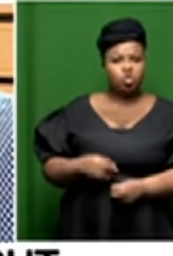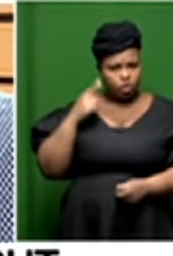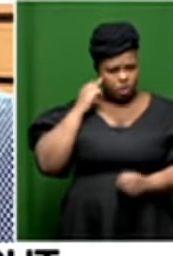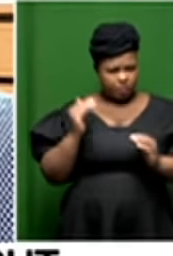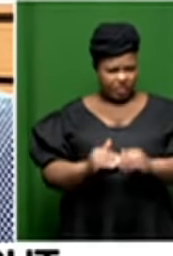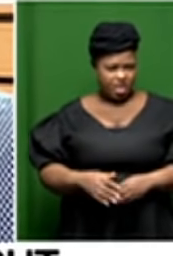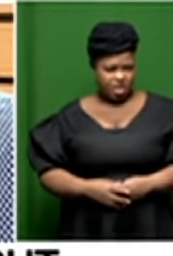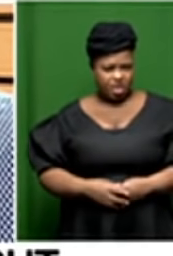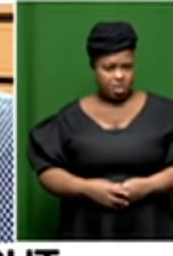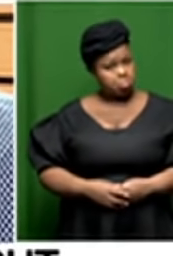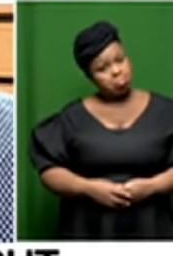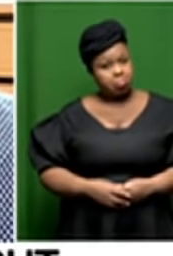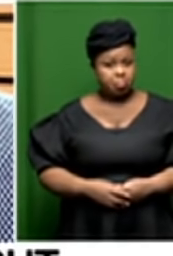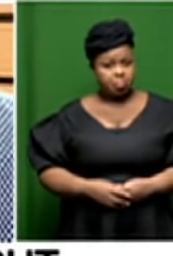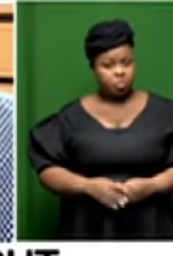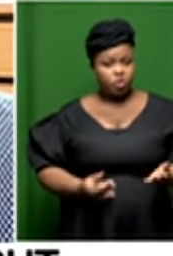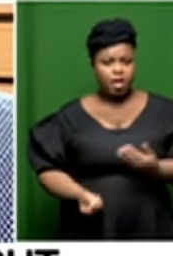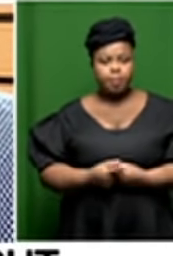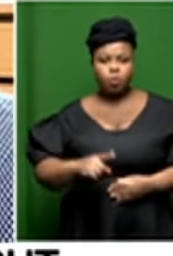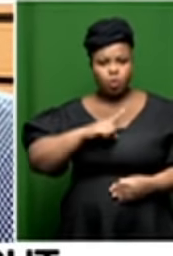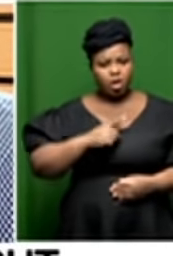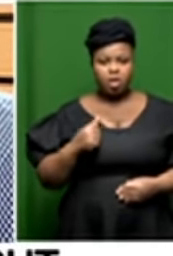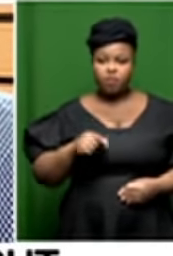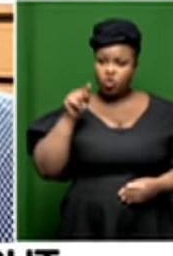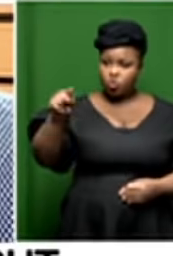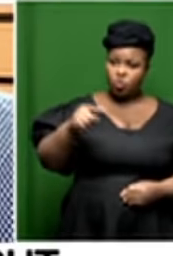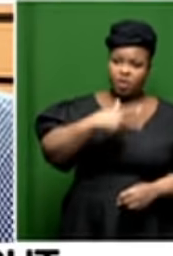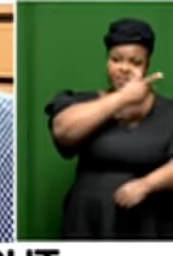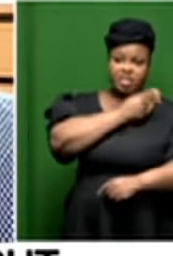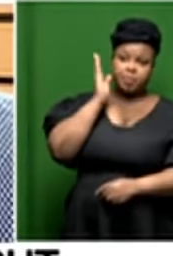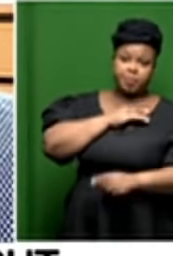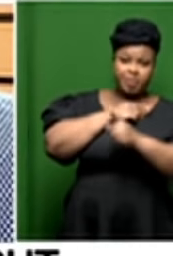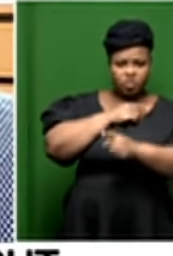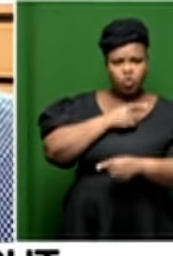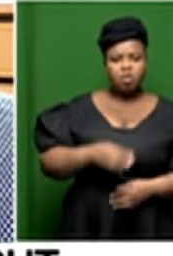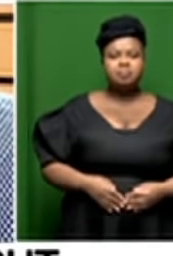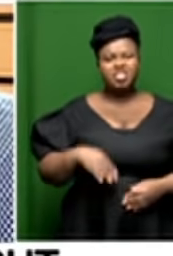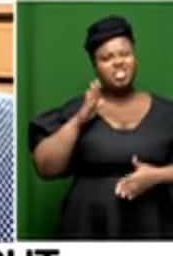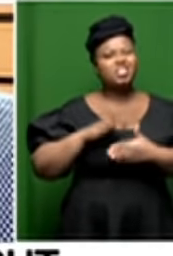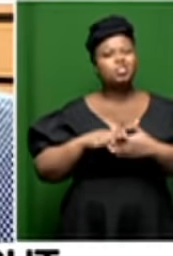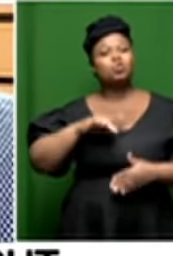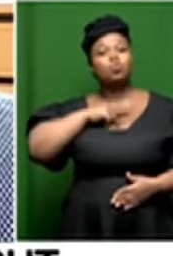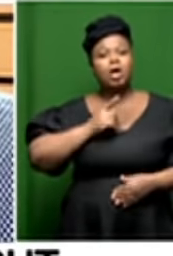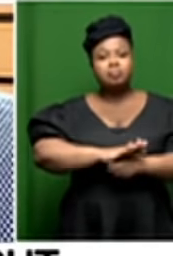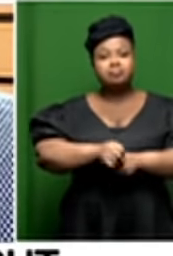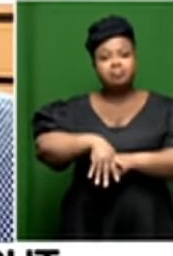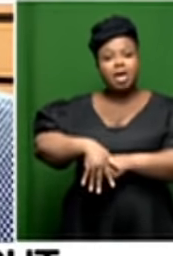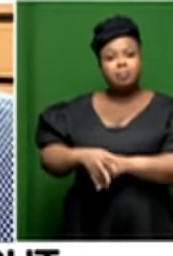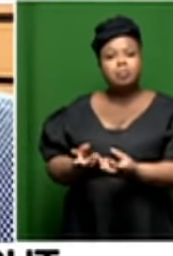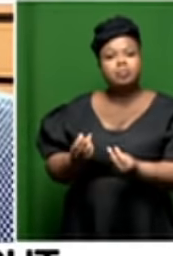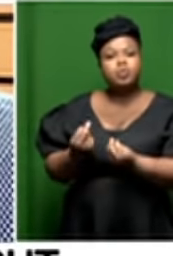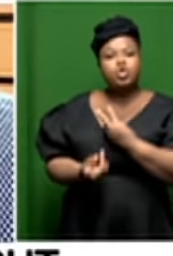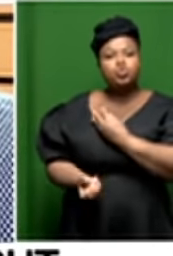fair? Does that actually happen? If you do not get vaccinated, is that one of the reasons for